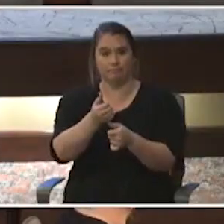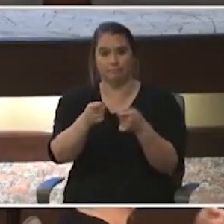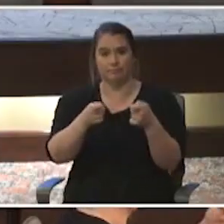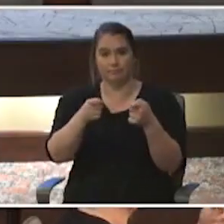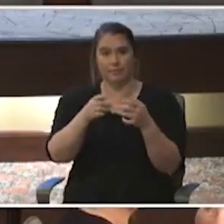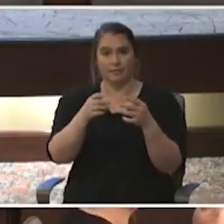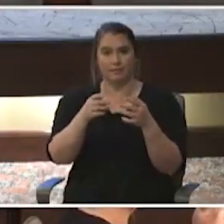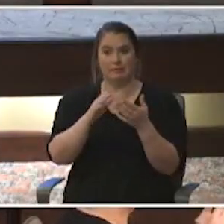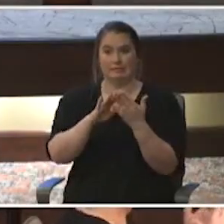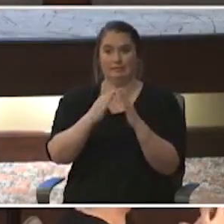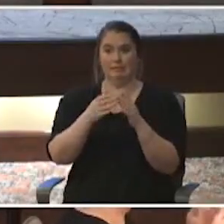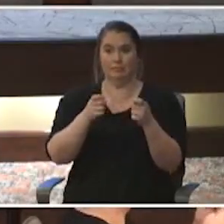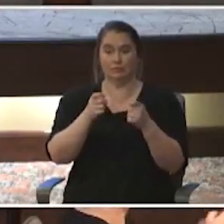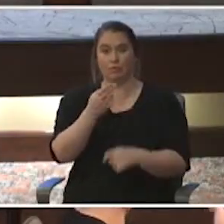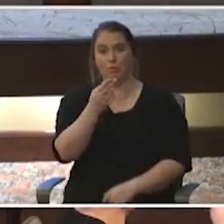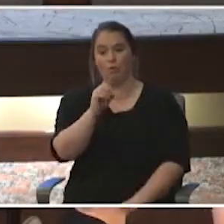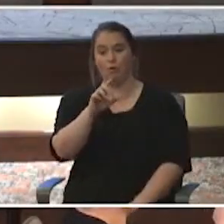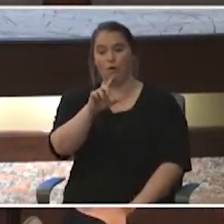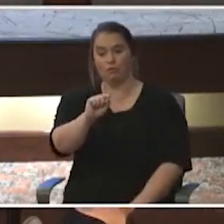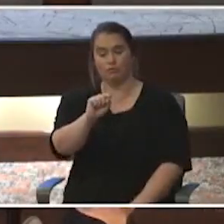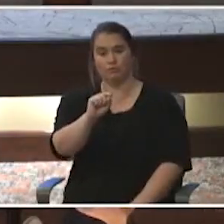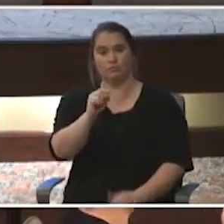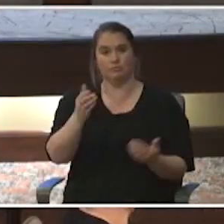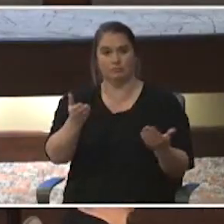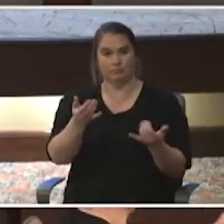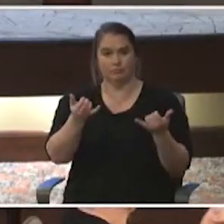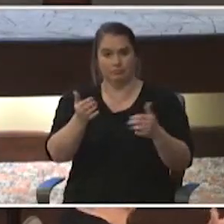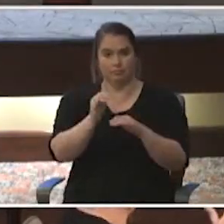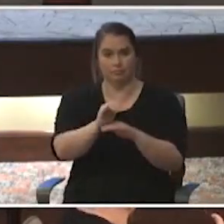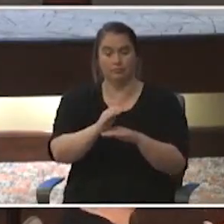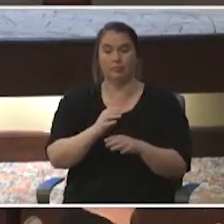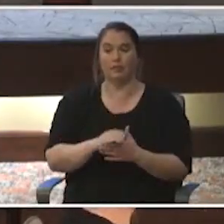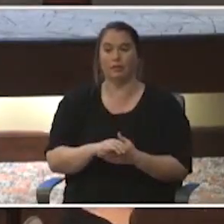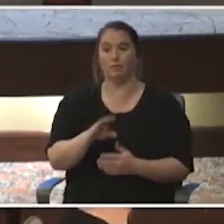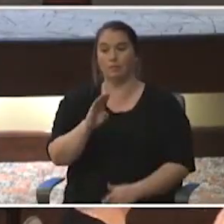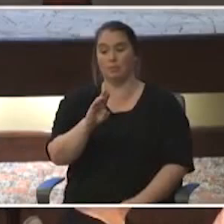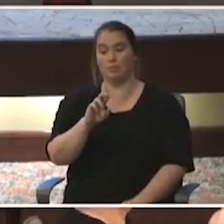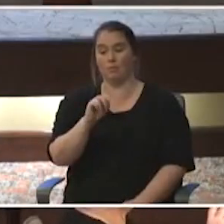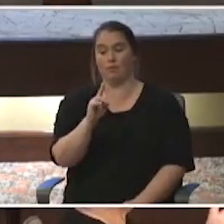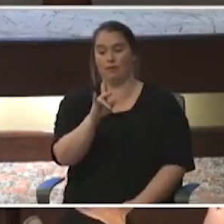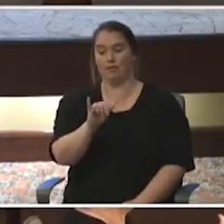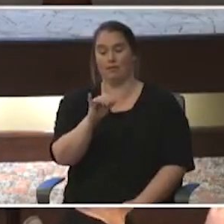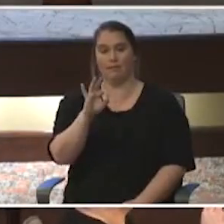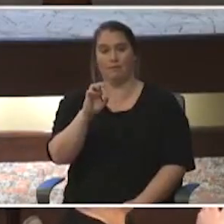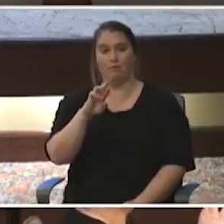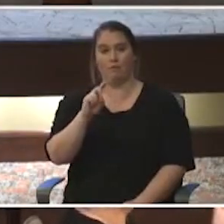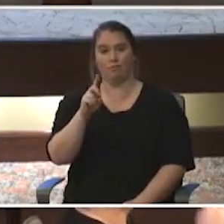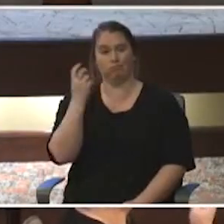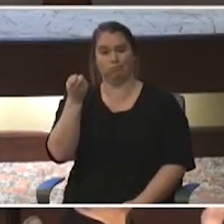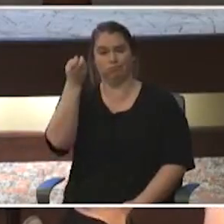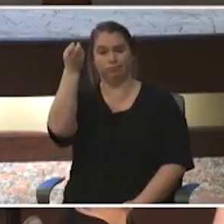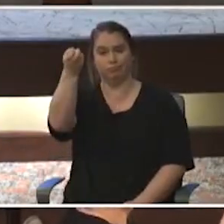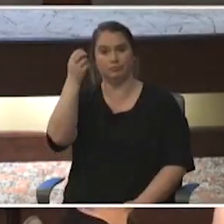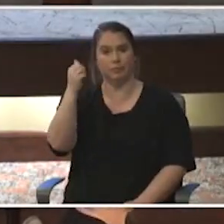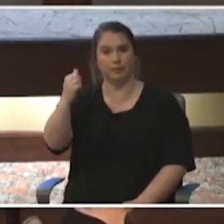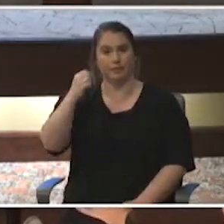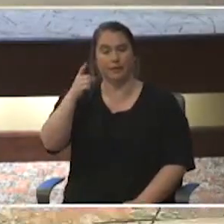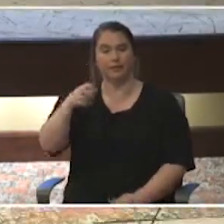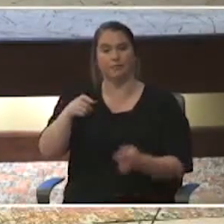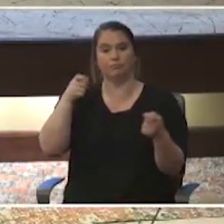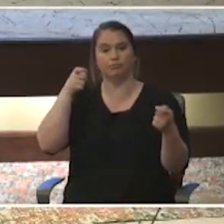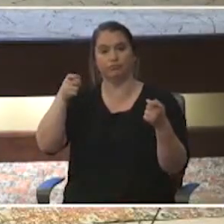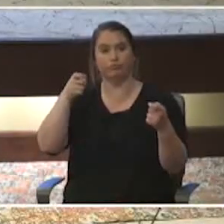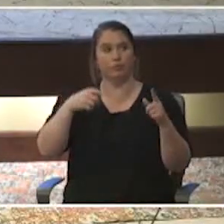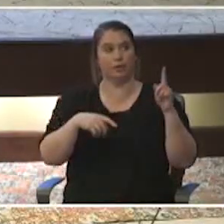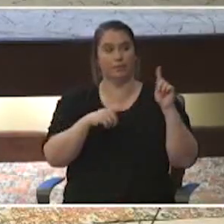Manager Ryan Holt joining us over here today. We have City Manager Bradley Ford is sitting in the back here, but Ryan Holt is leading the charge here